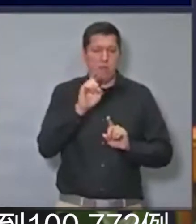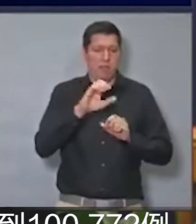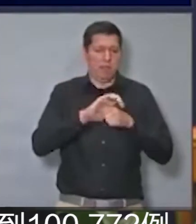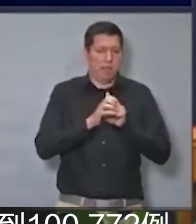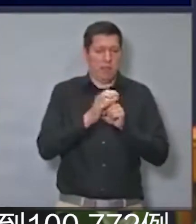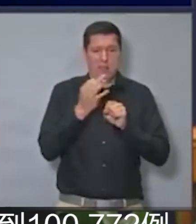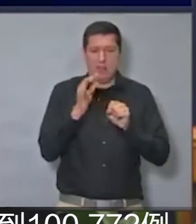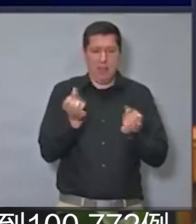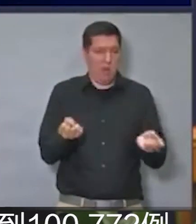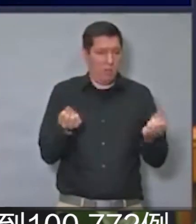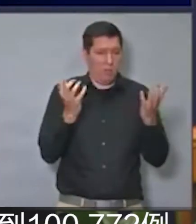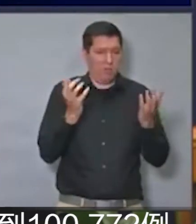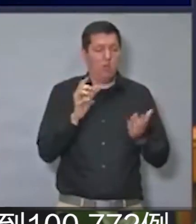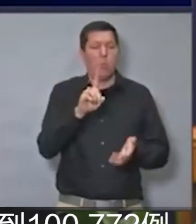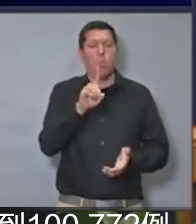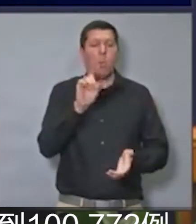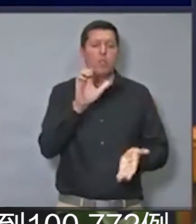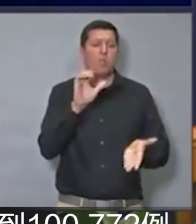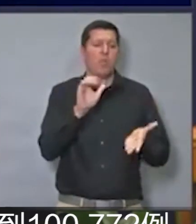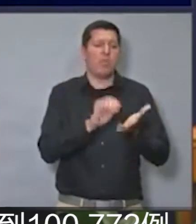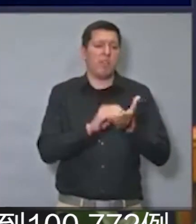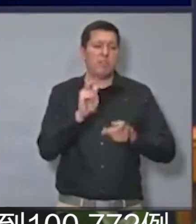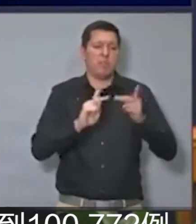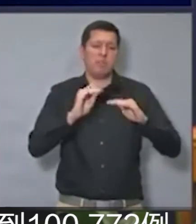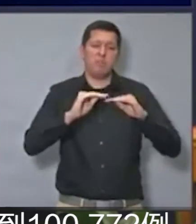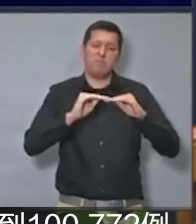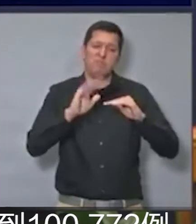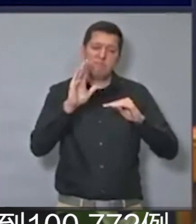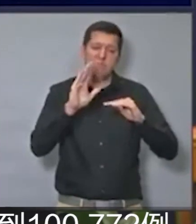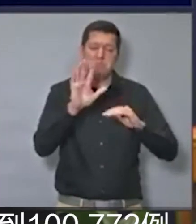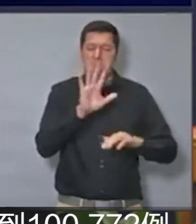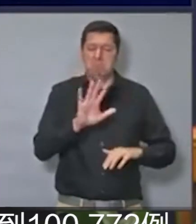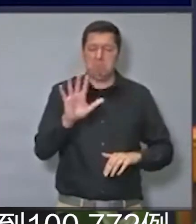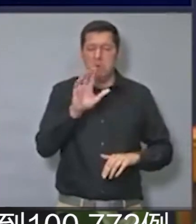County to over 100,000 people. It's actually at